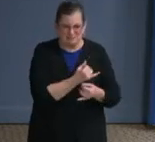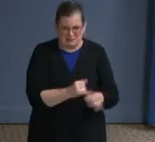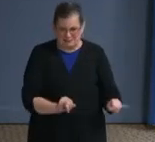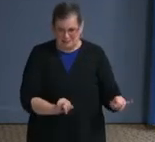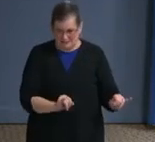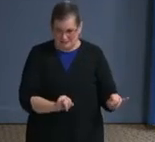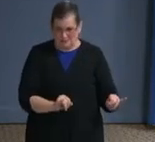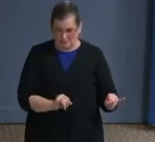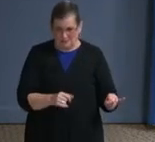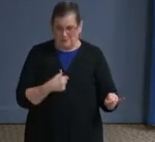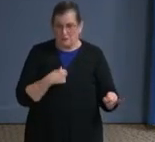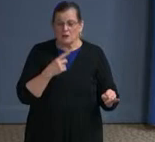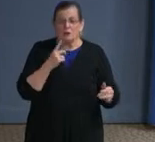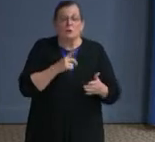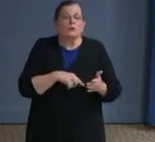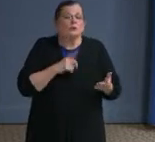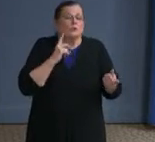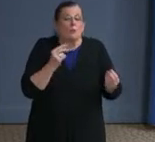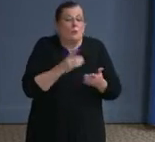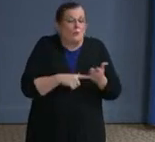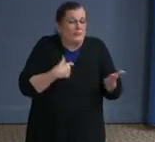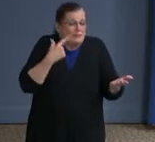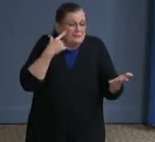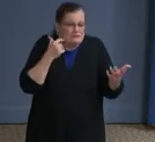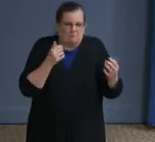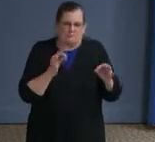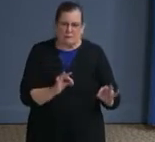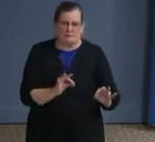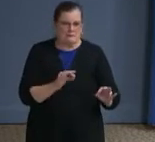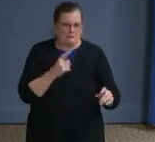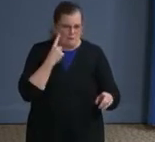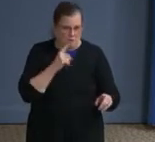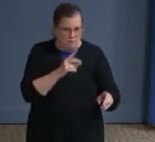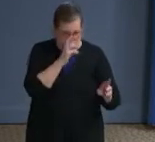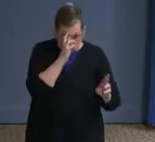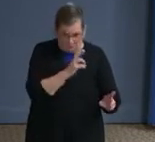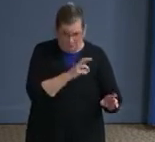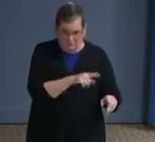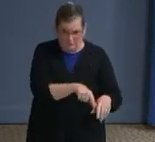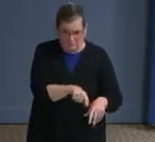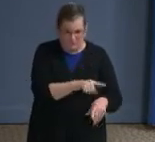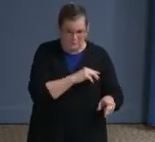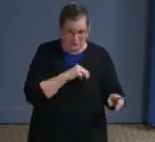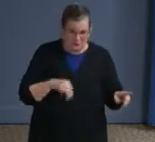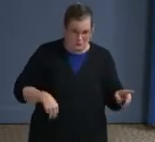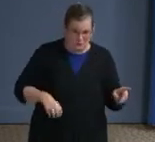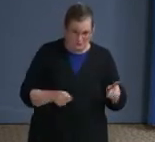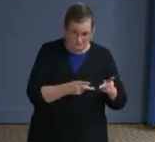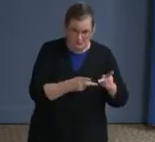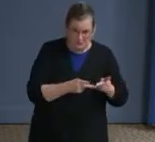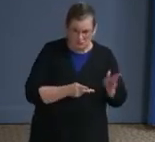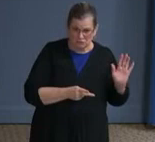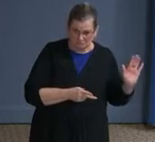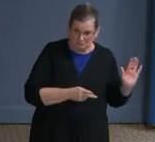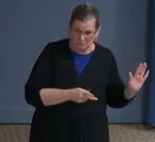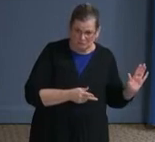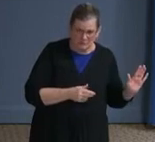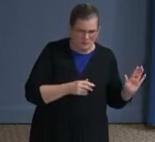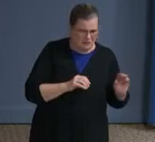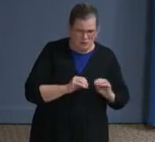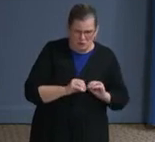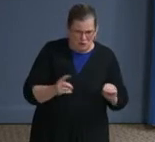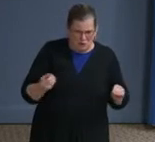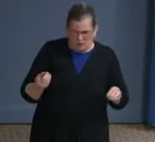do what we think is best, without regard, with all due respect to what the mayor's position is. But here there hadn't been any